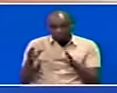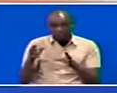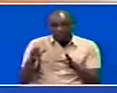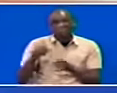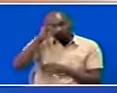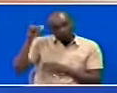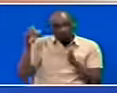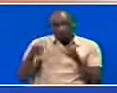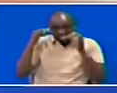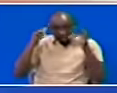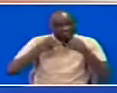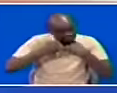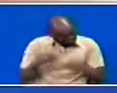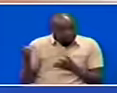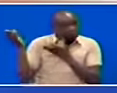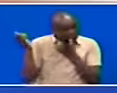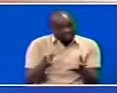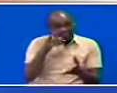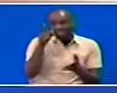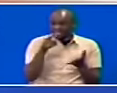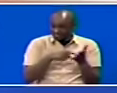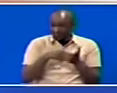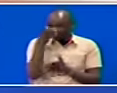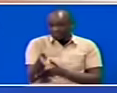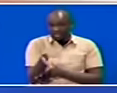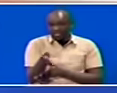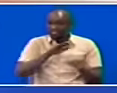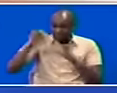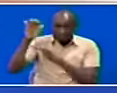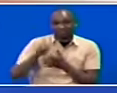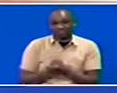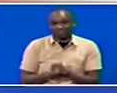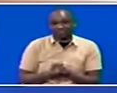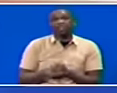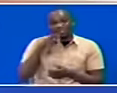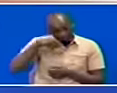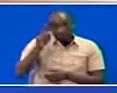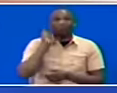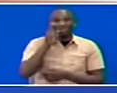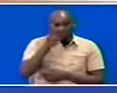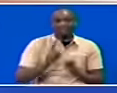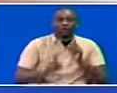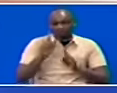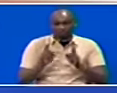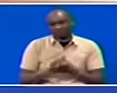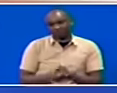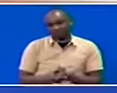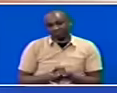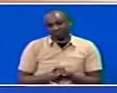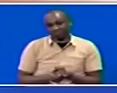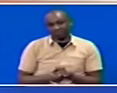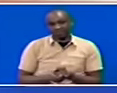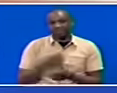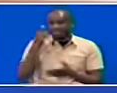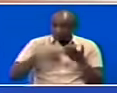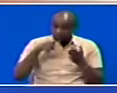if Jubilee attempts to bring all those laws to National Assembly, wataona chamchamakuni. Na wewe